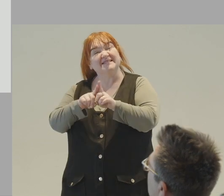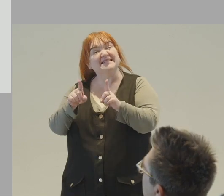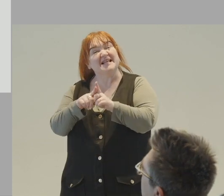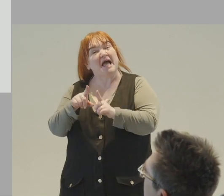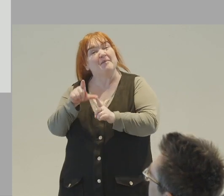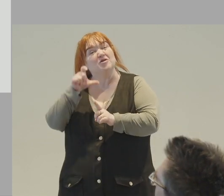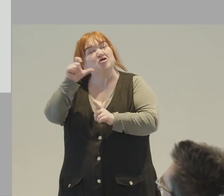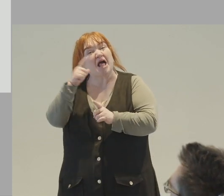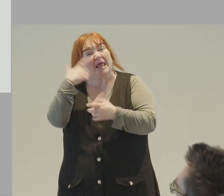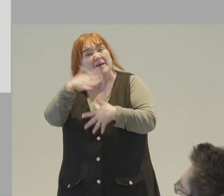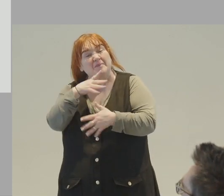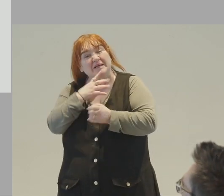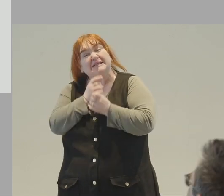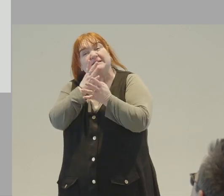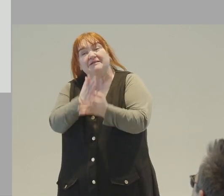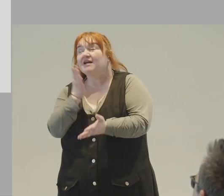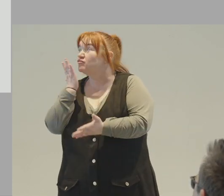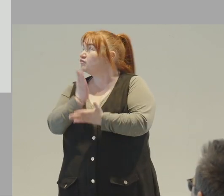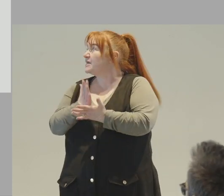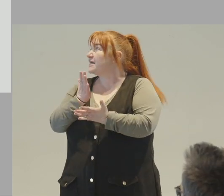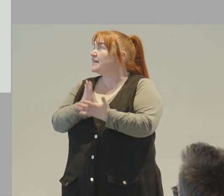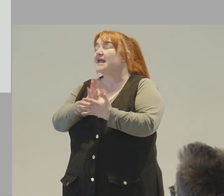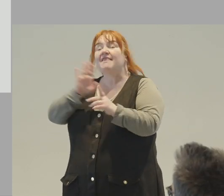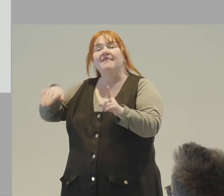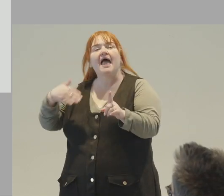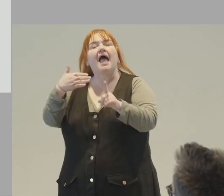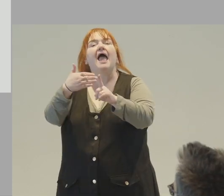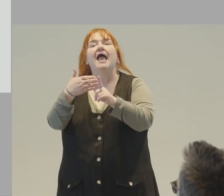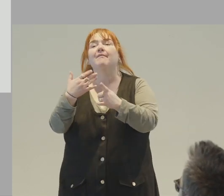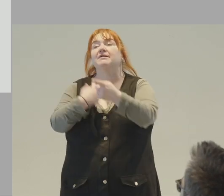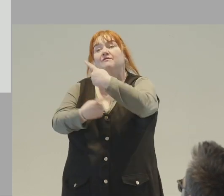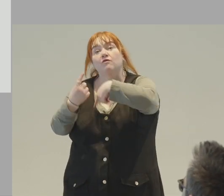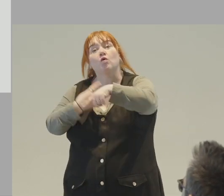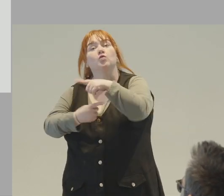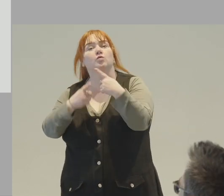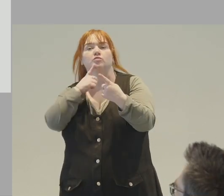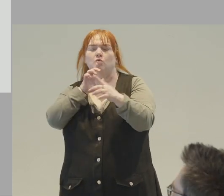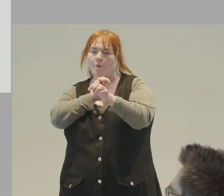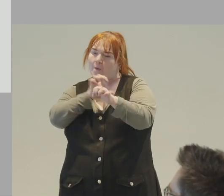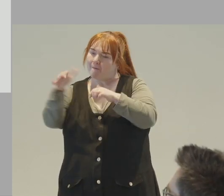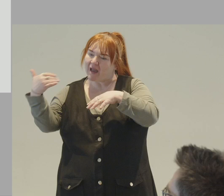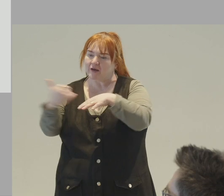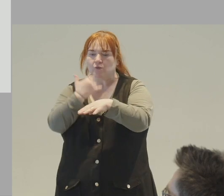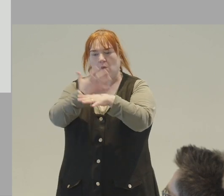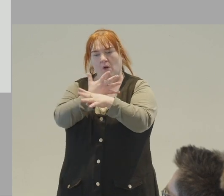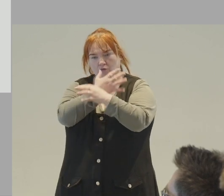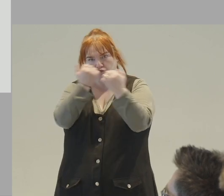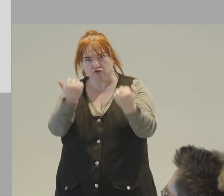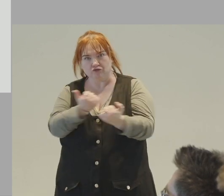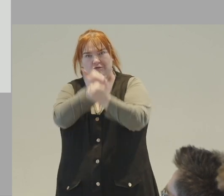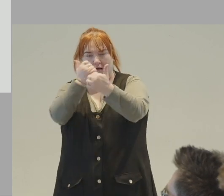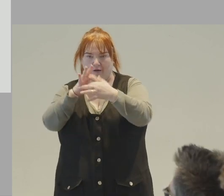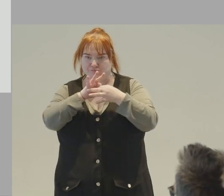to do your best work and having the support to do that, and having really strong relationships with the